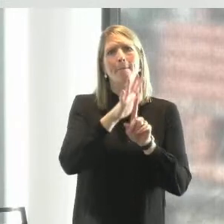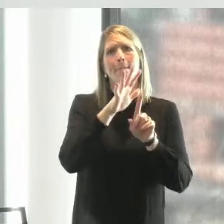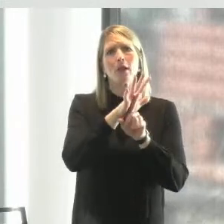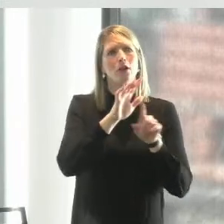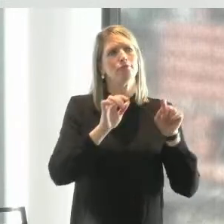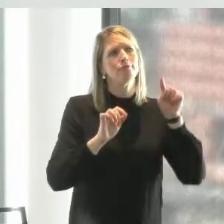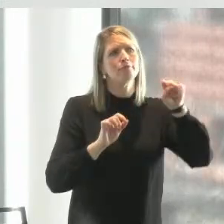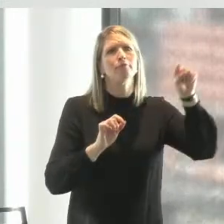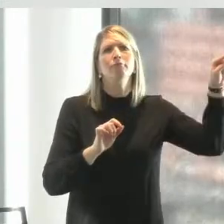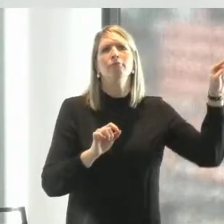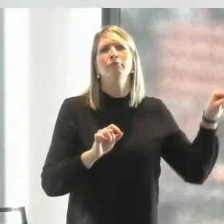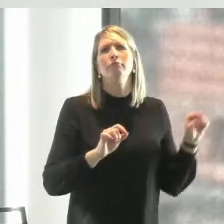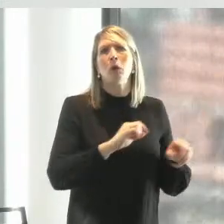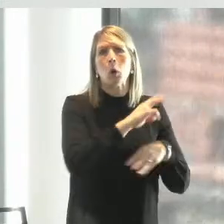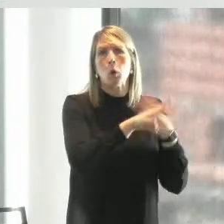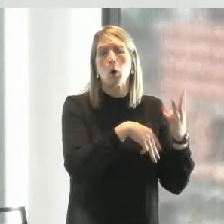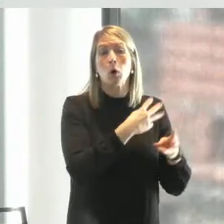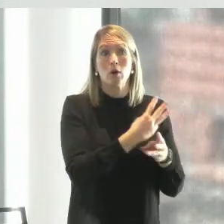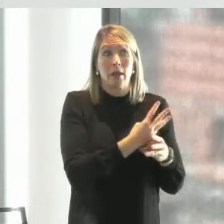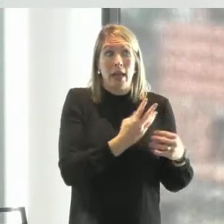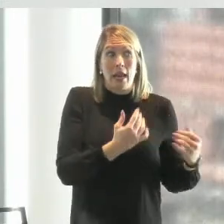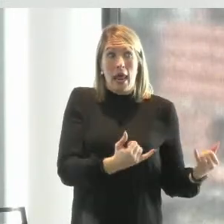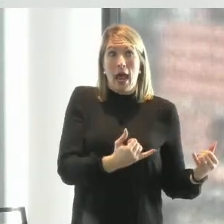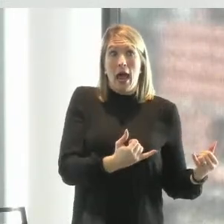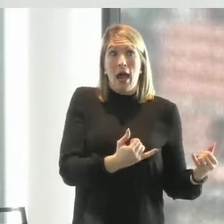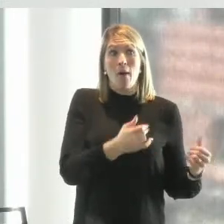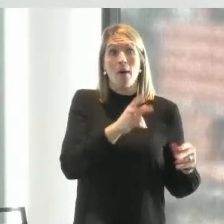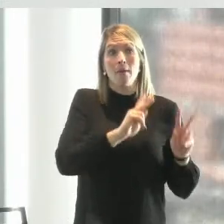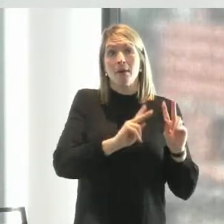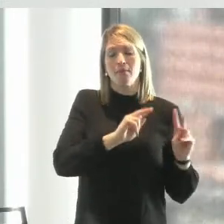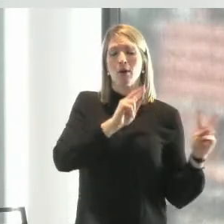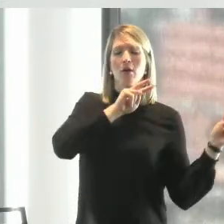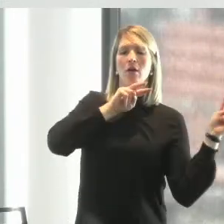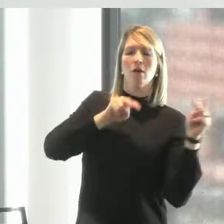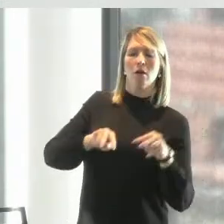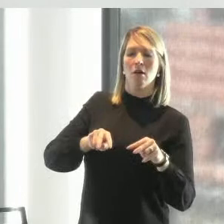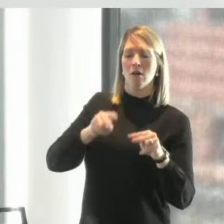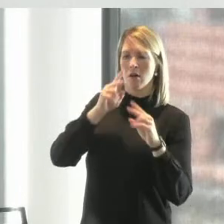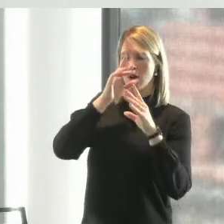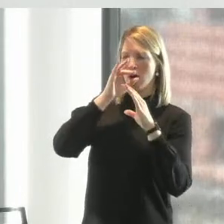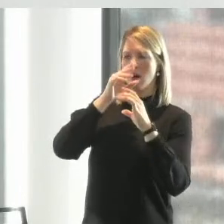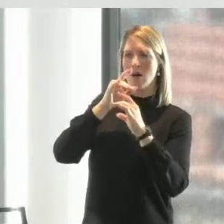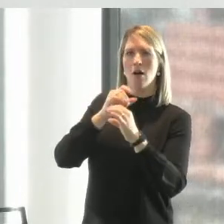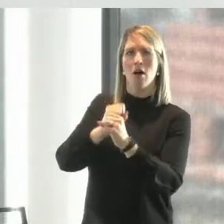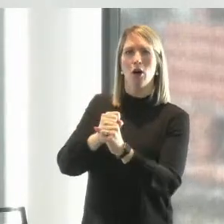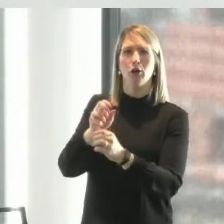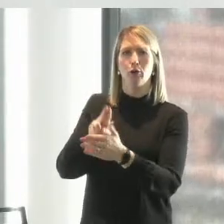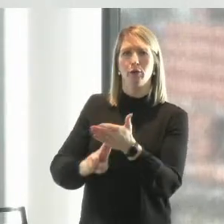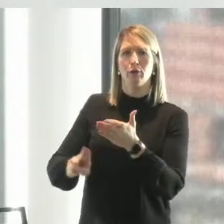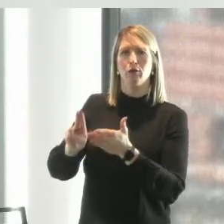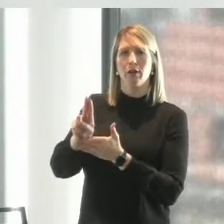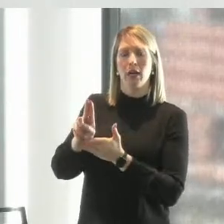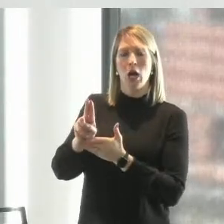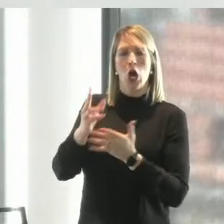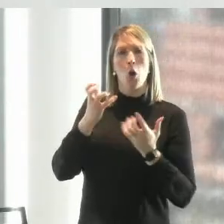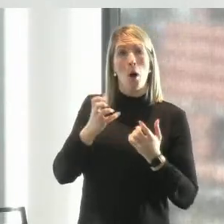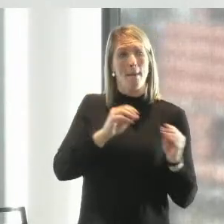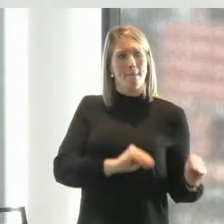to come to Memorial University of Newfoundland as a place to study, as a place